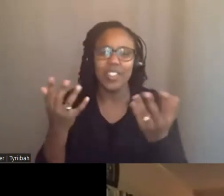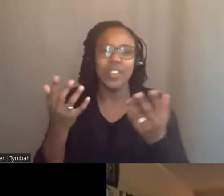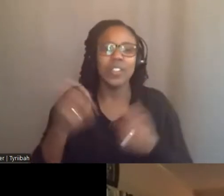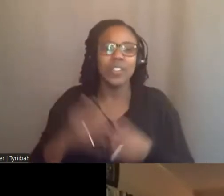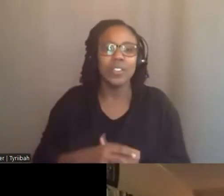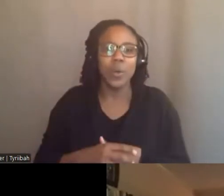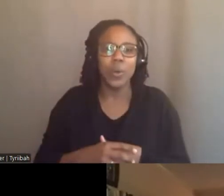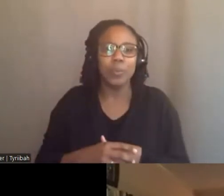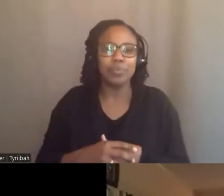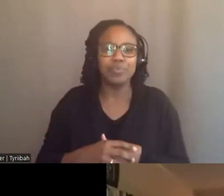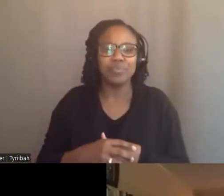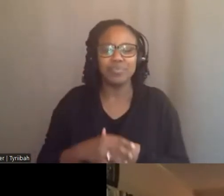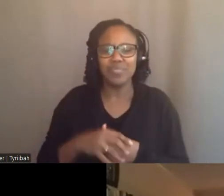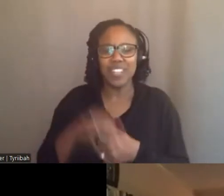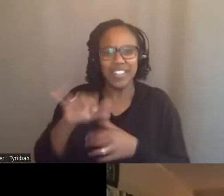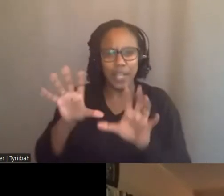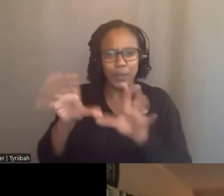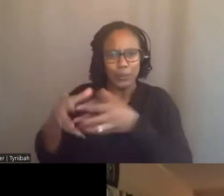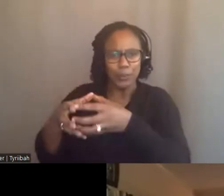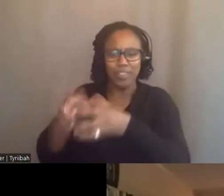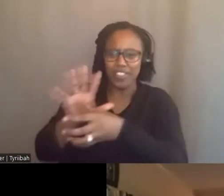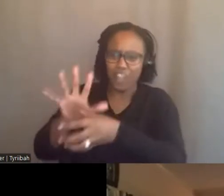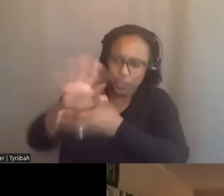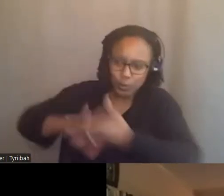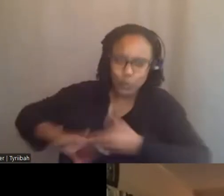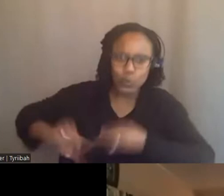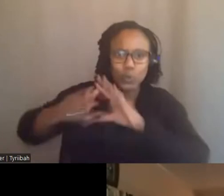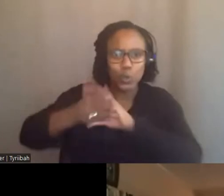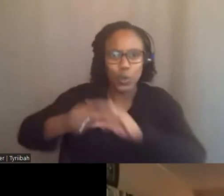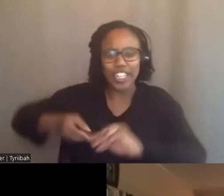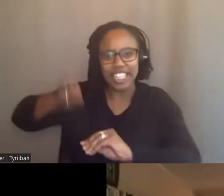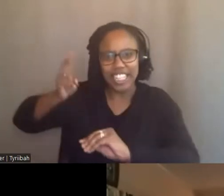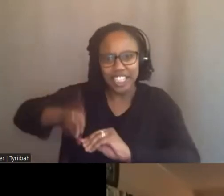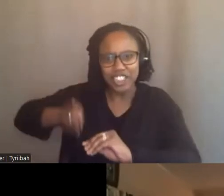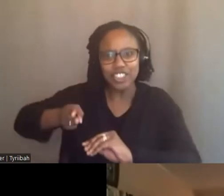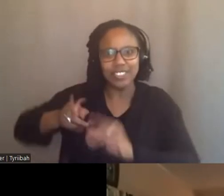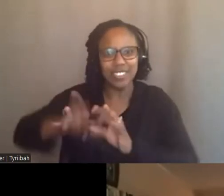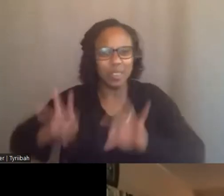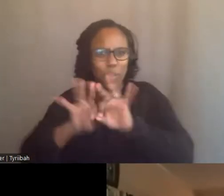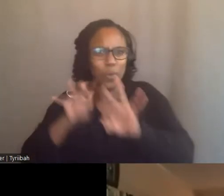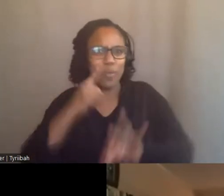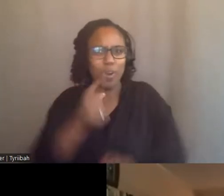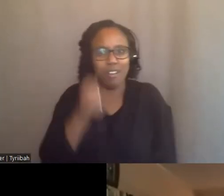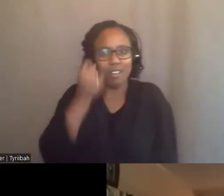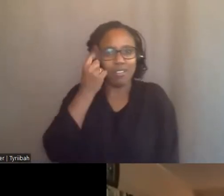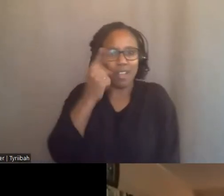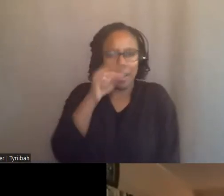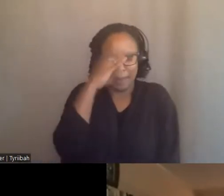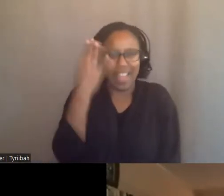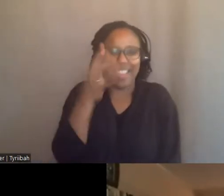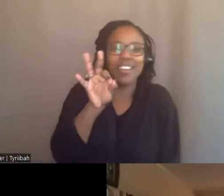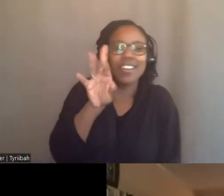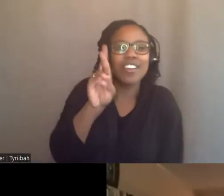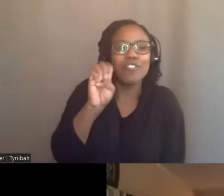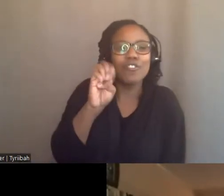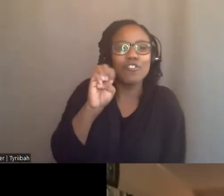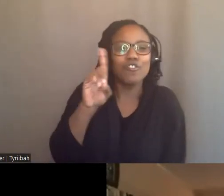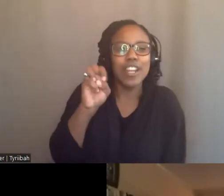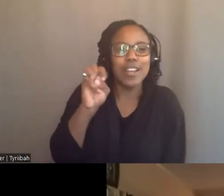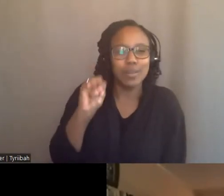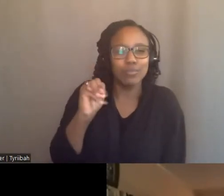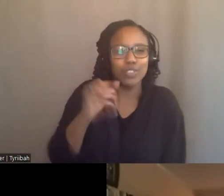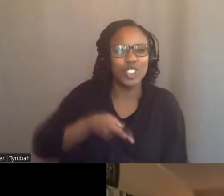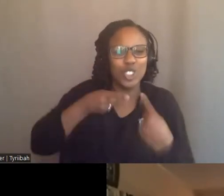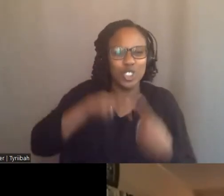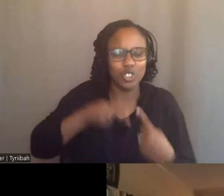a story that's essential for understanding the Black freedom struggle, which I don't think I fully appreciated until I read your